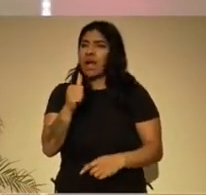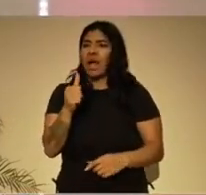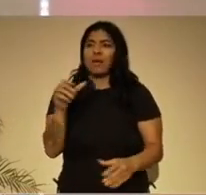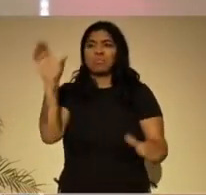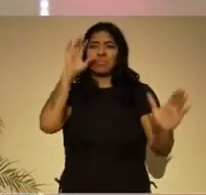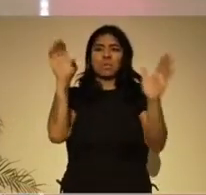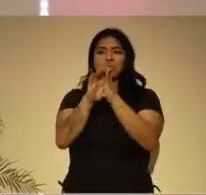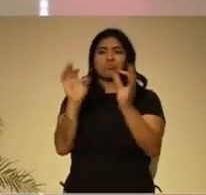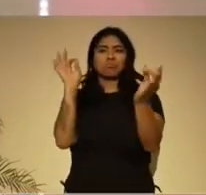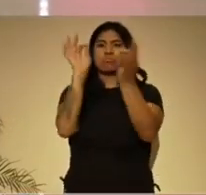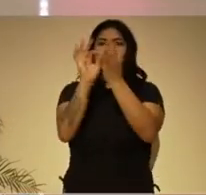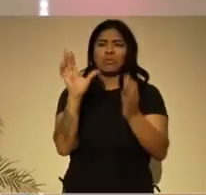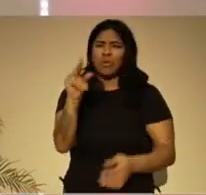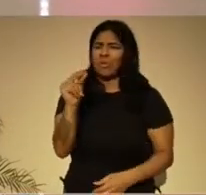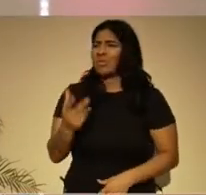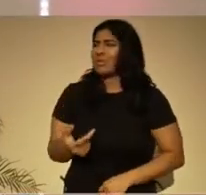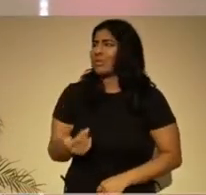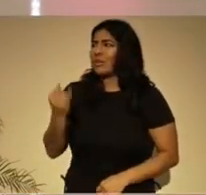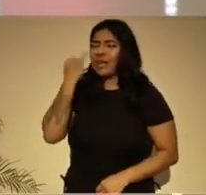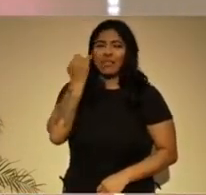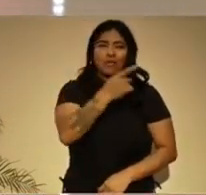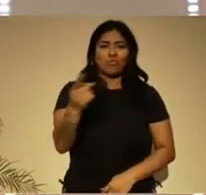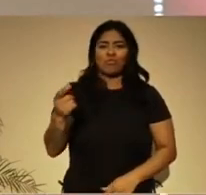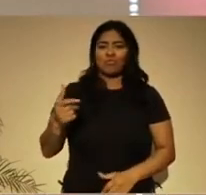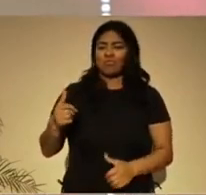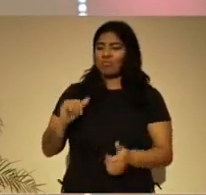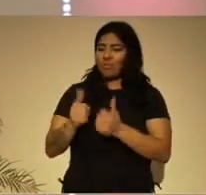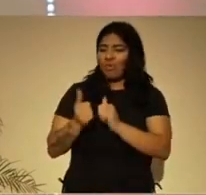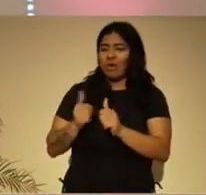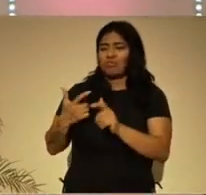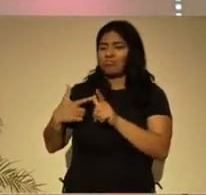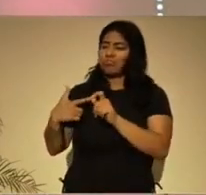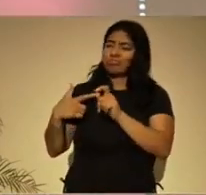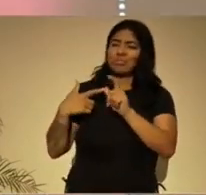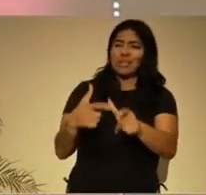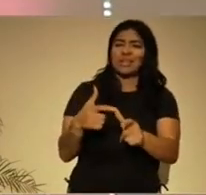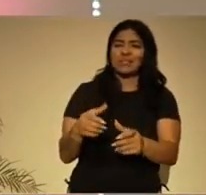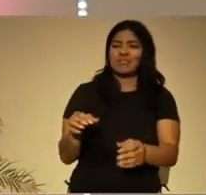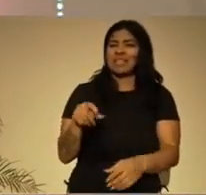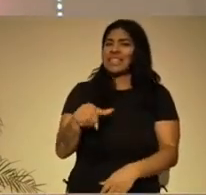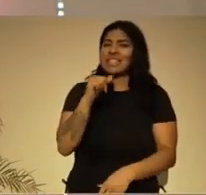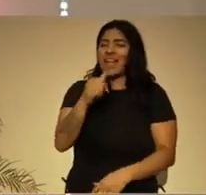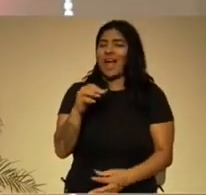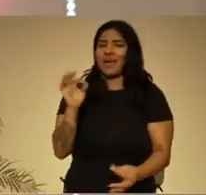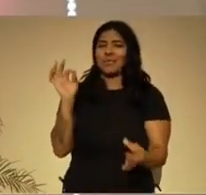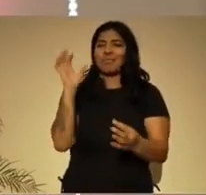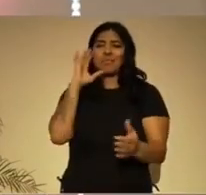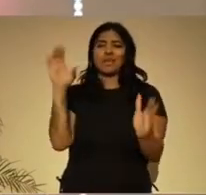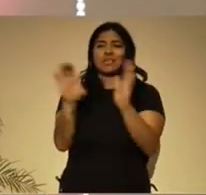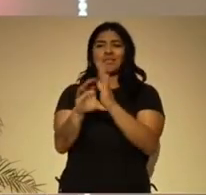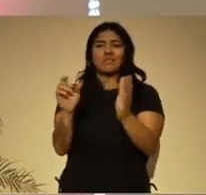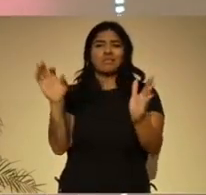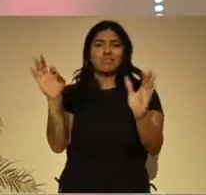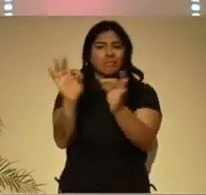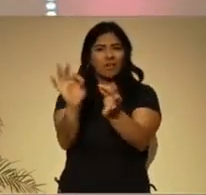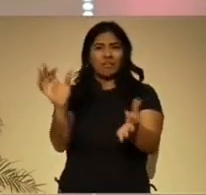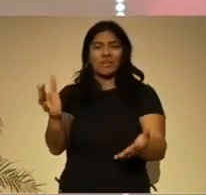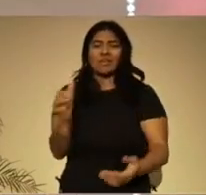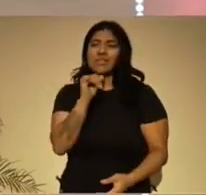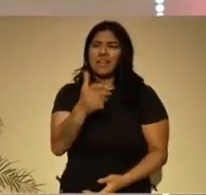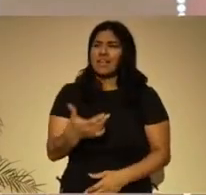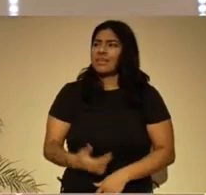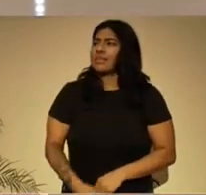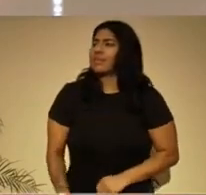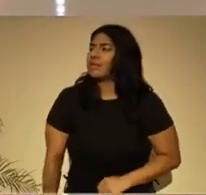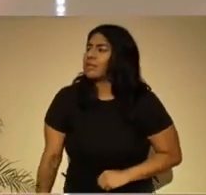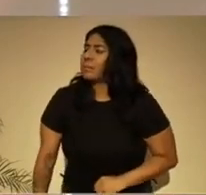picture perfect. Anybody who's been running this race long enough knows it's not picture perfect. It's not picture